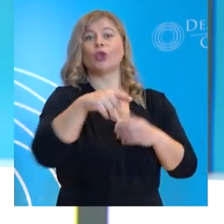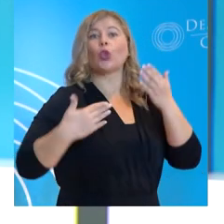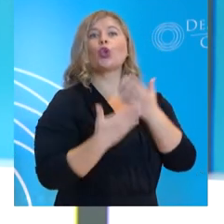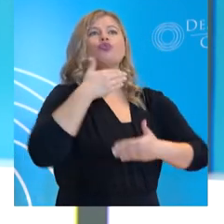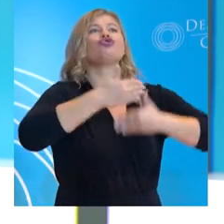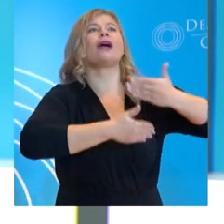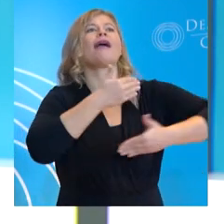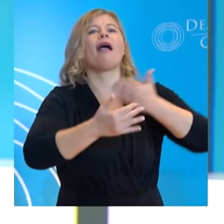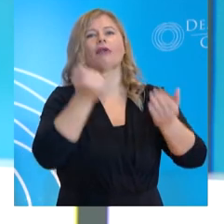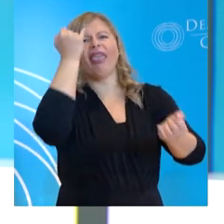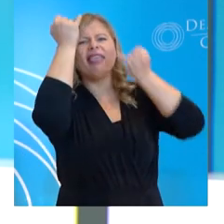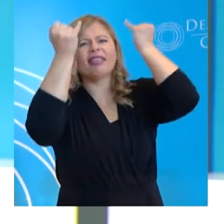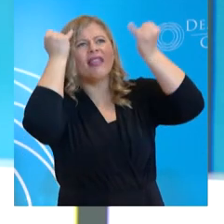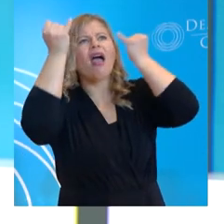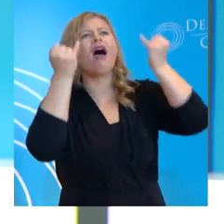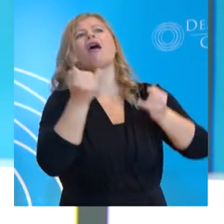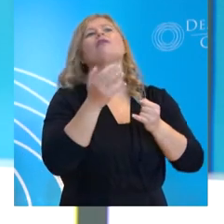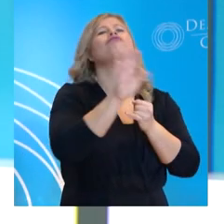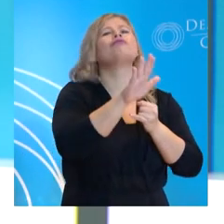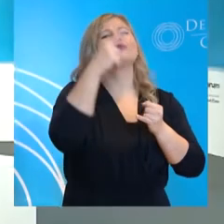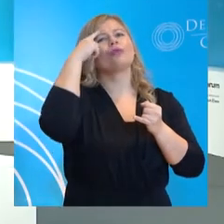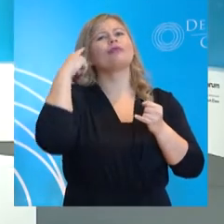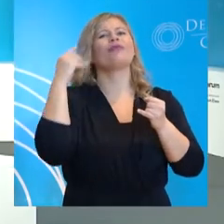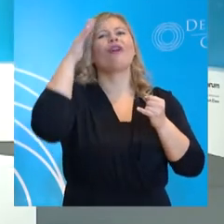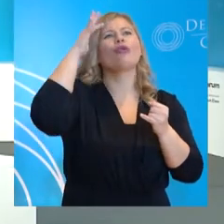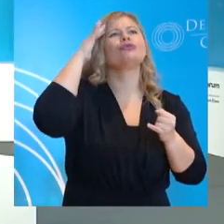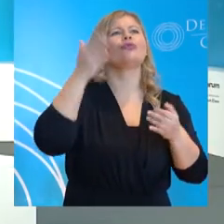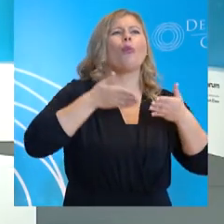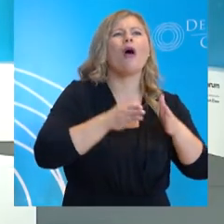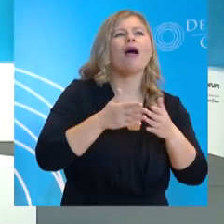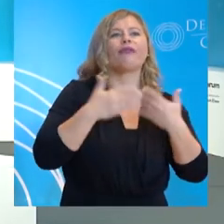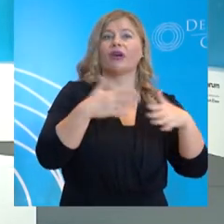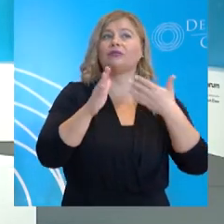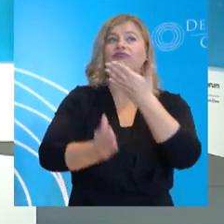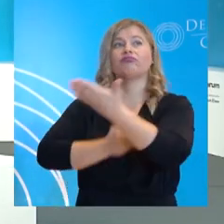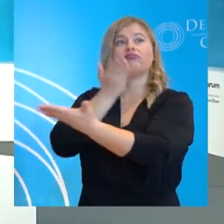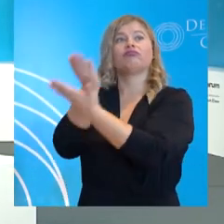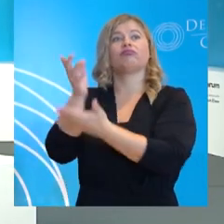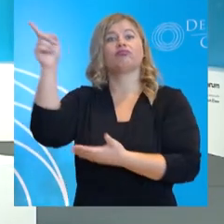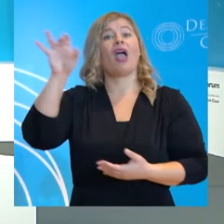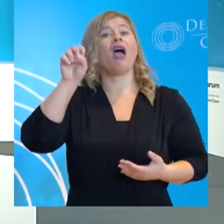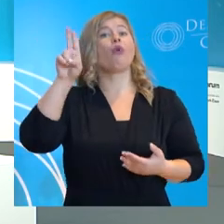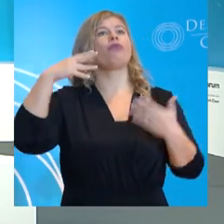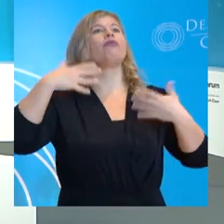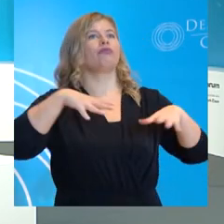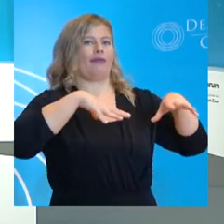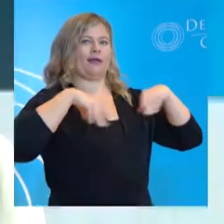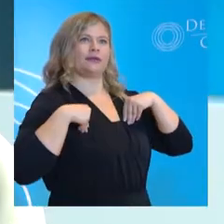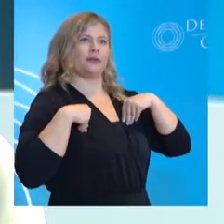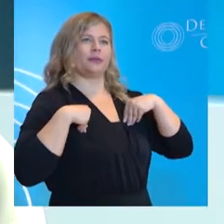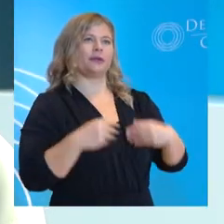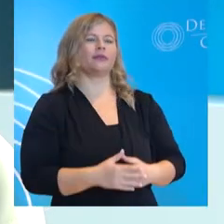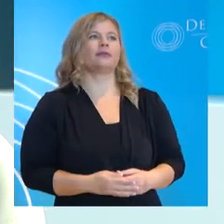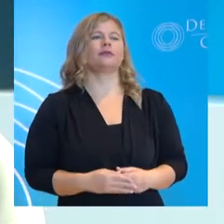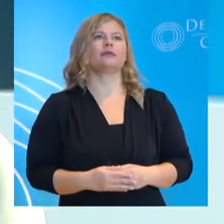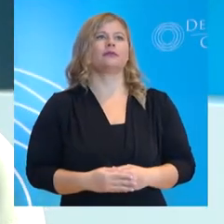their parents. And this is of primary concern to me. We are basically out of time, but I'd